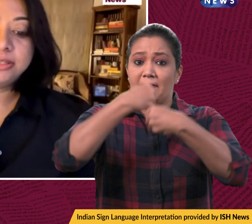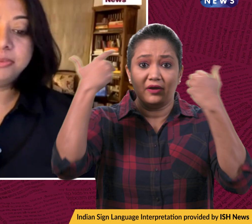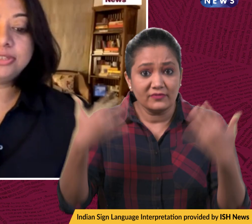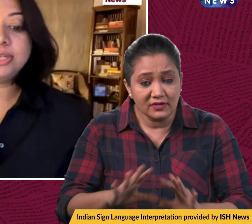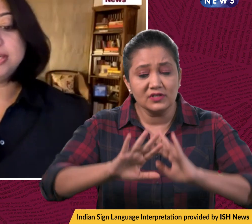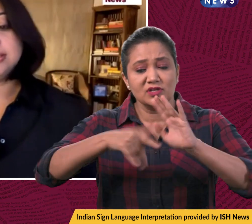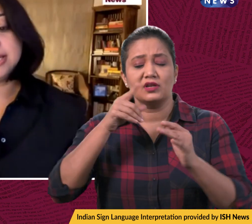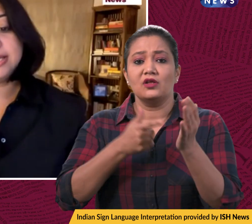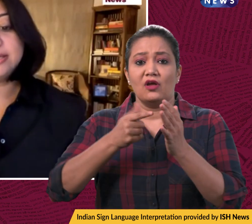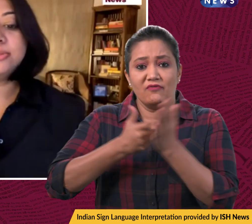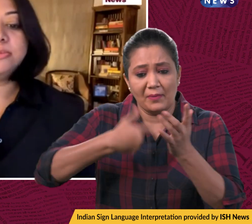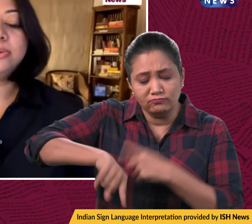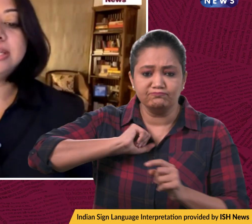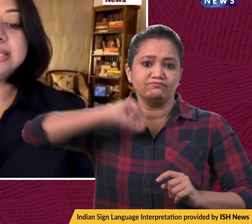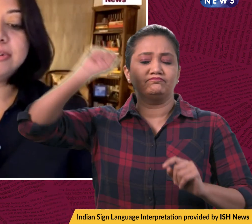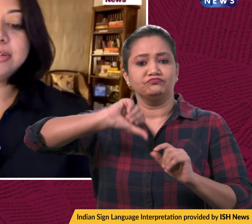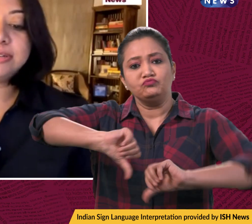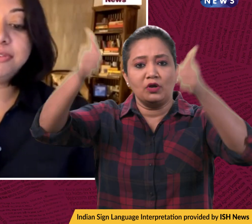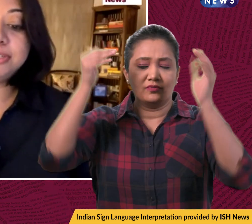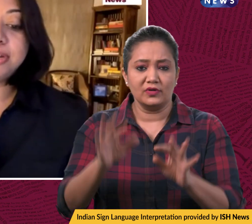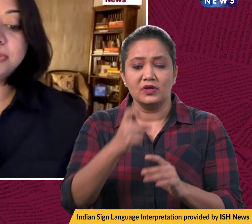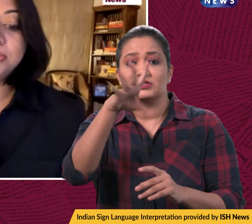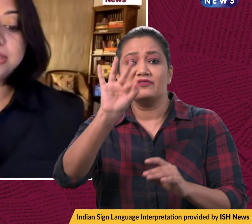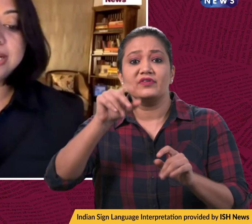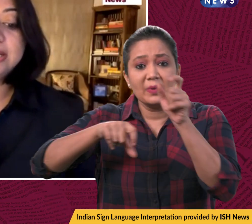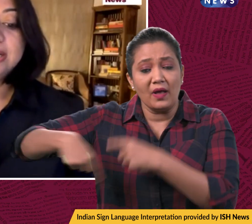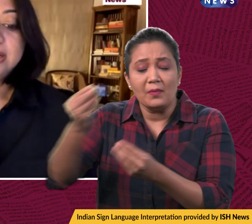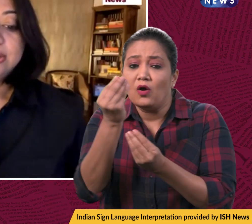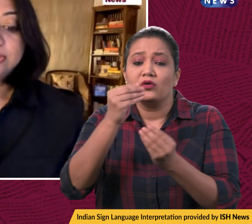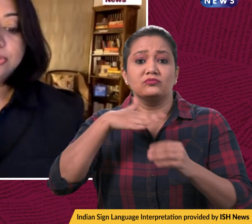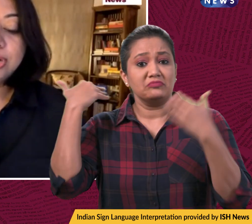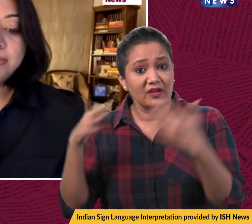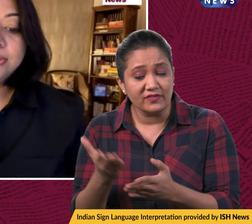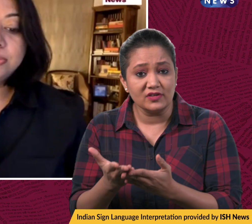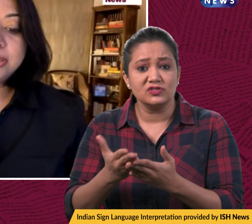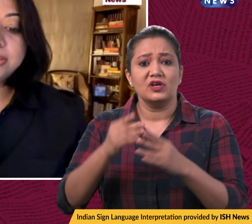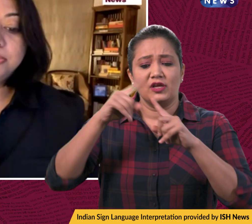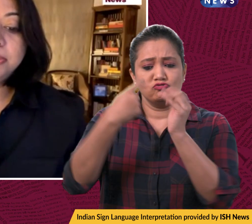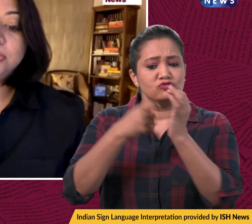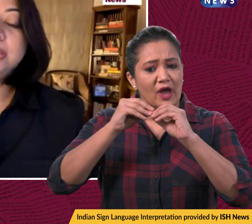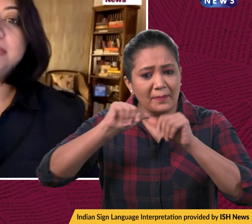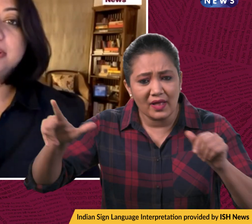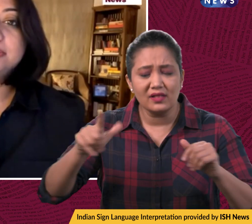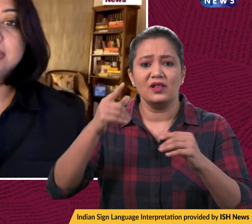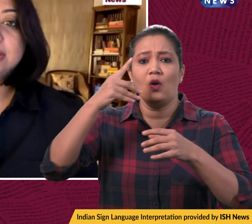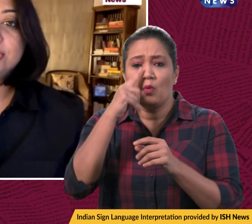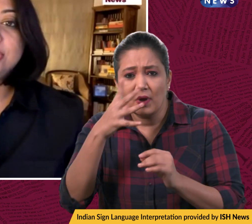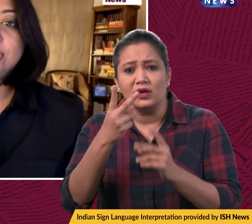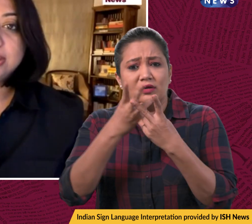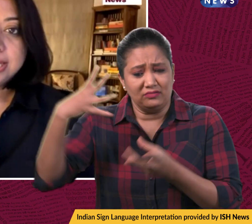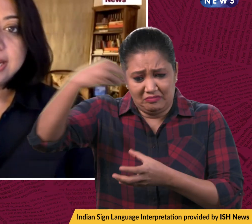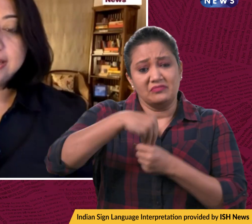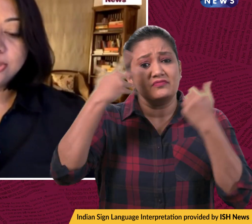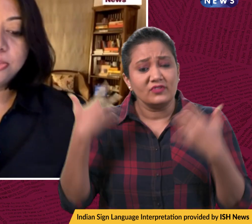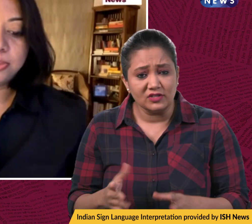farmers. The victory is dedicated to more than 750 farmers who died, the tribals, workers, women who became part of this